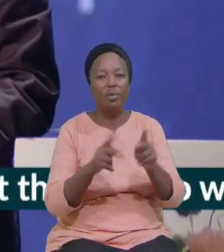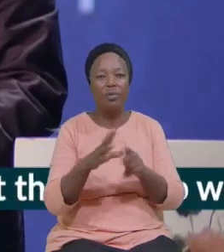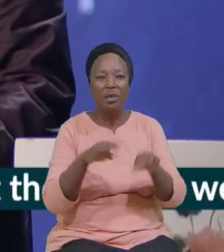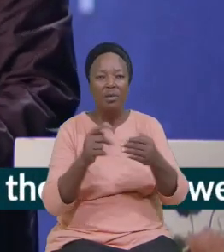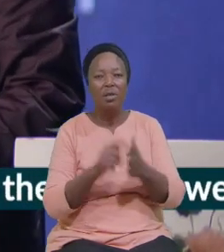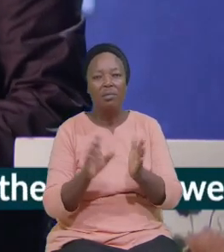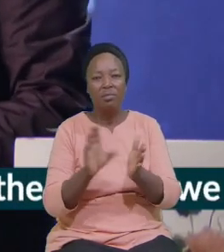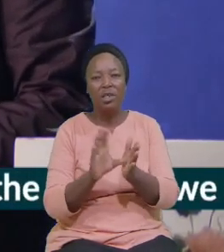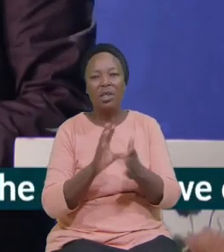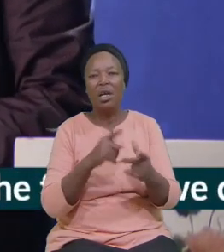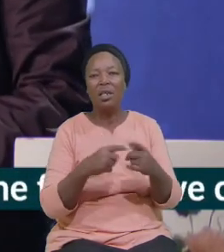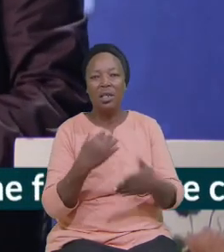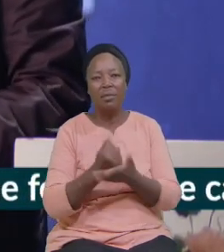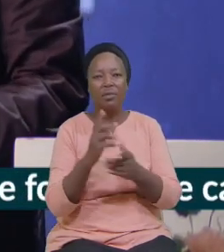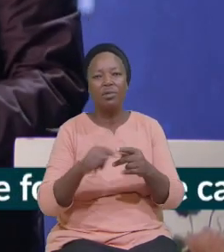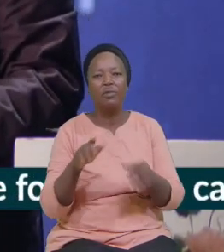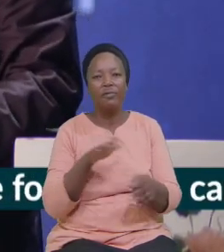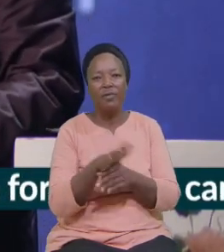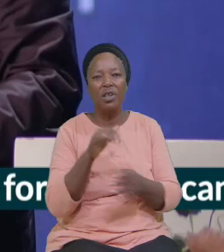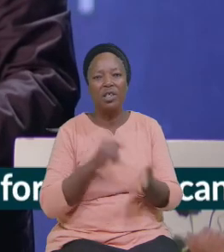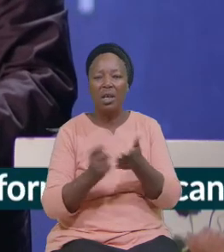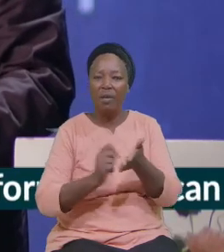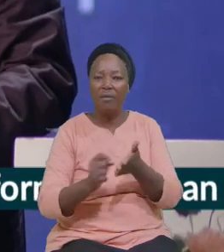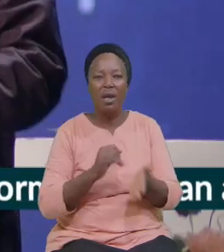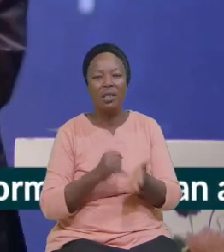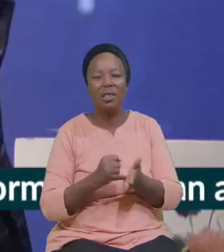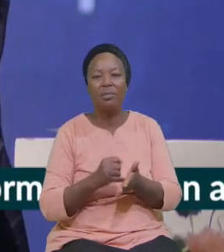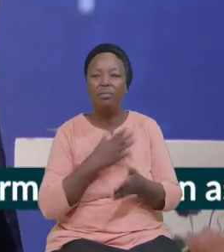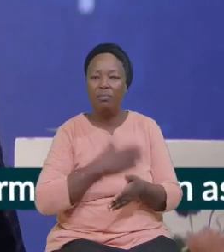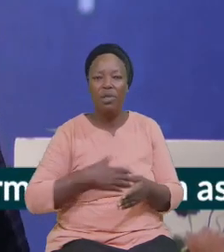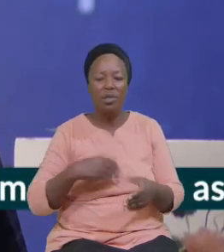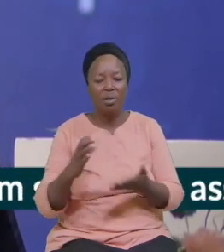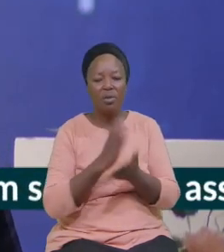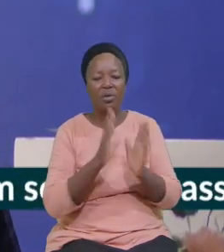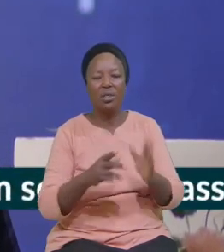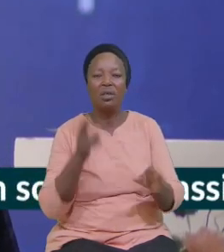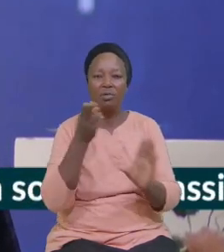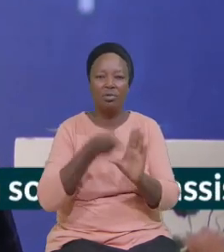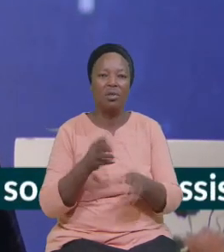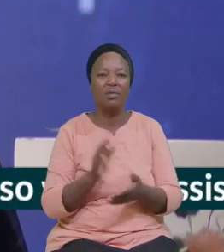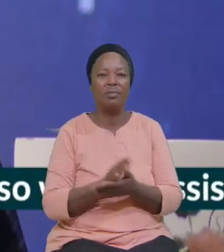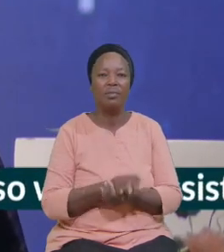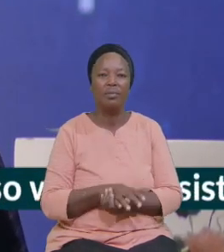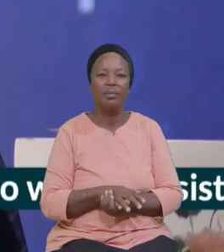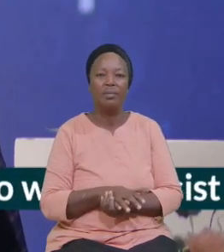fill, please. The queristers should join, please.